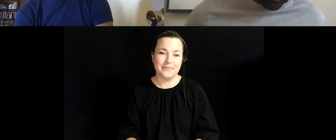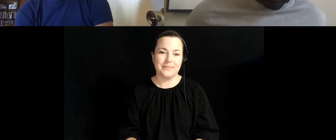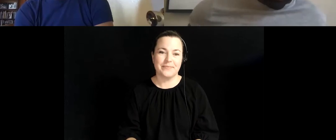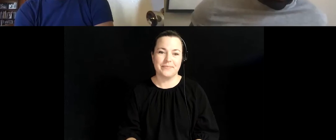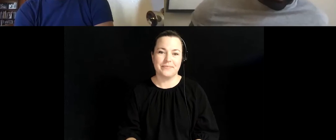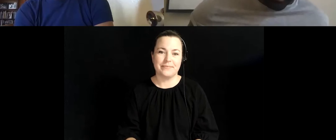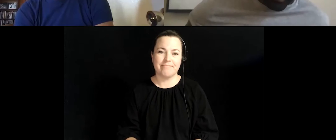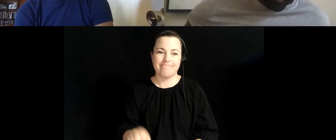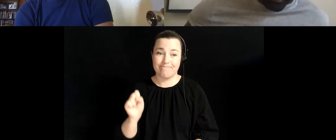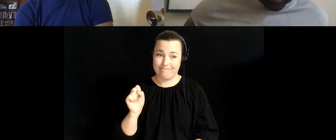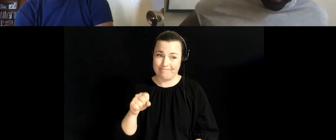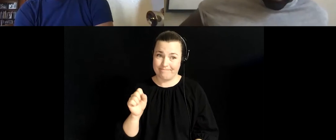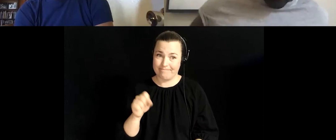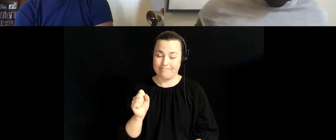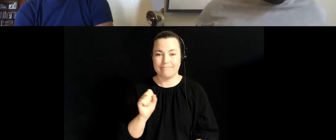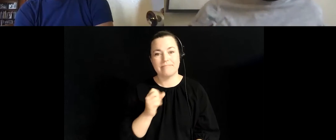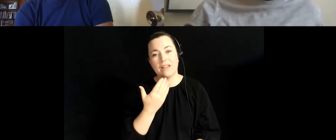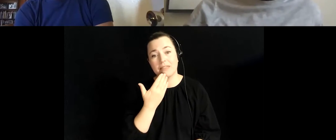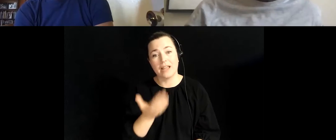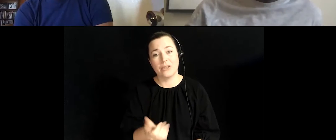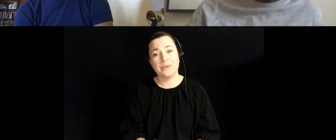Yeah, thank you.